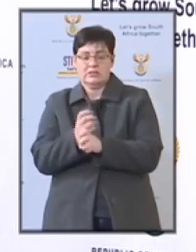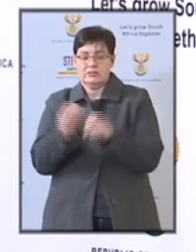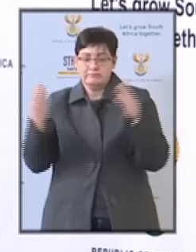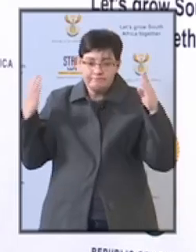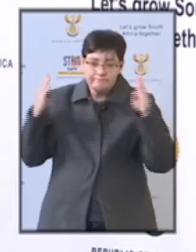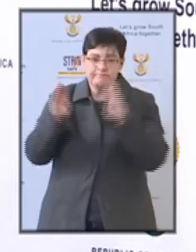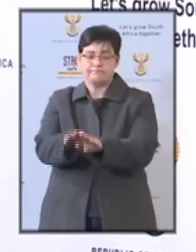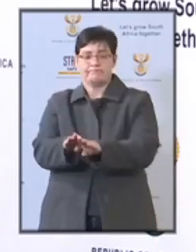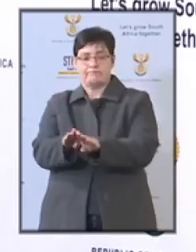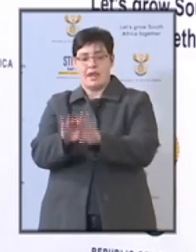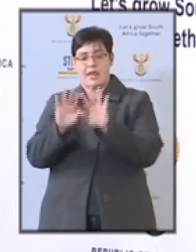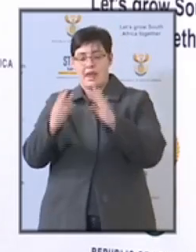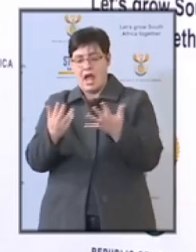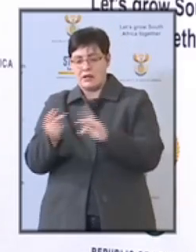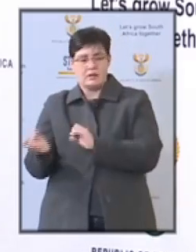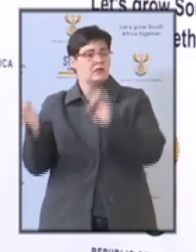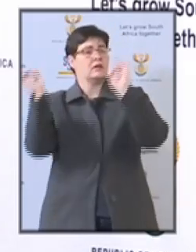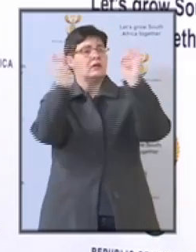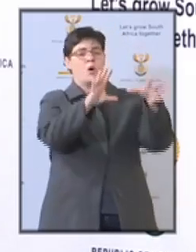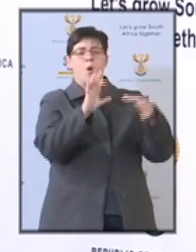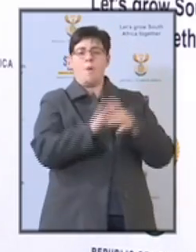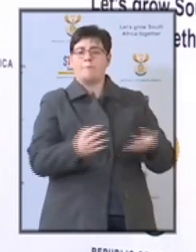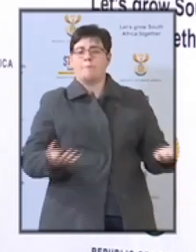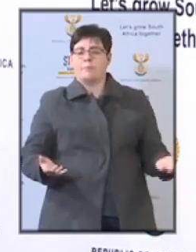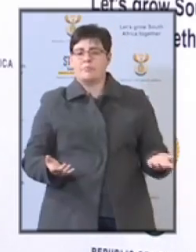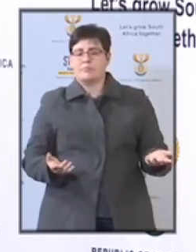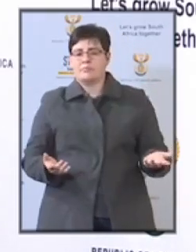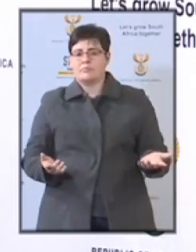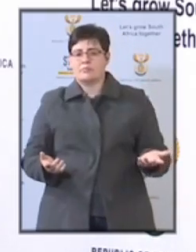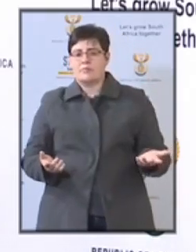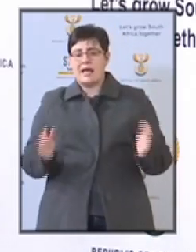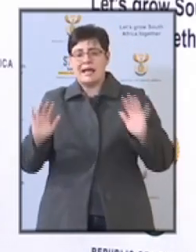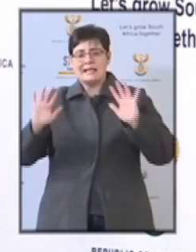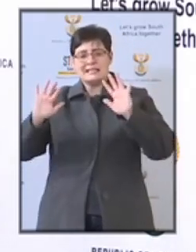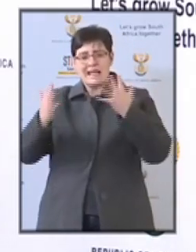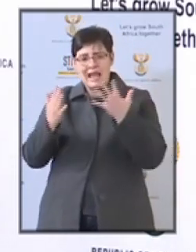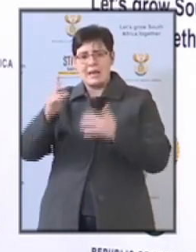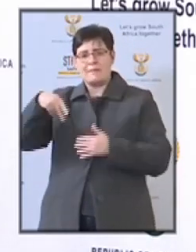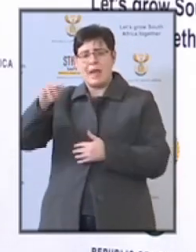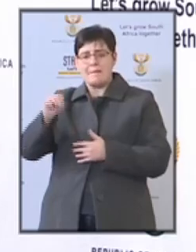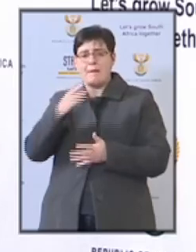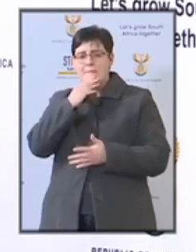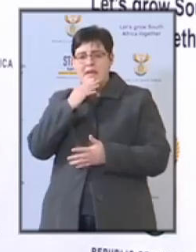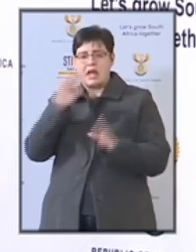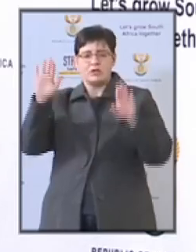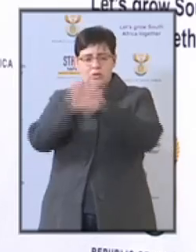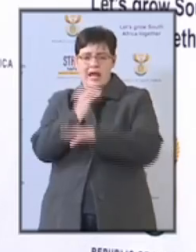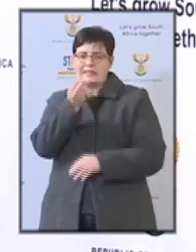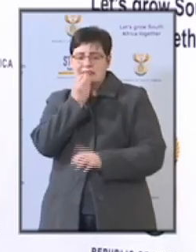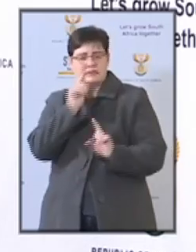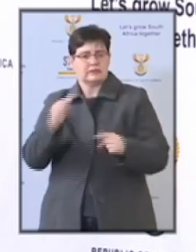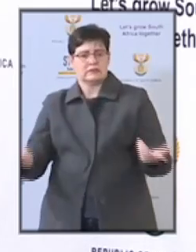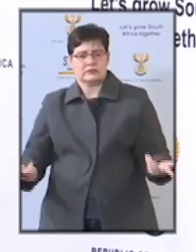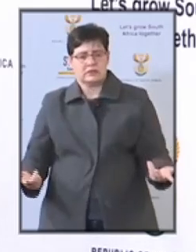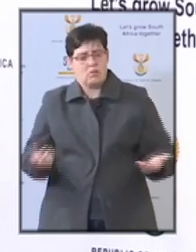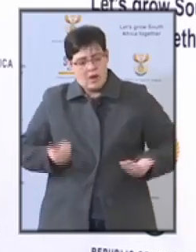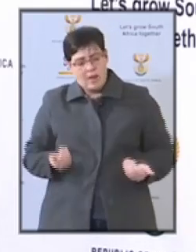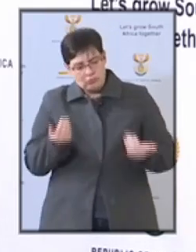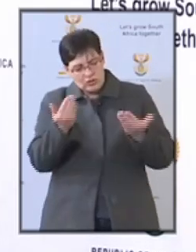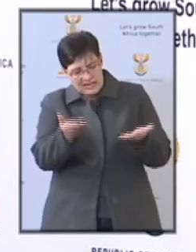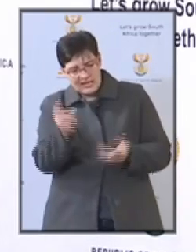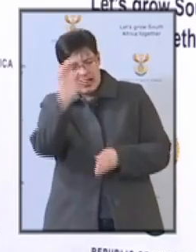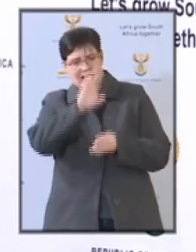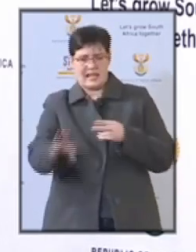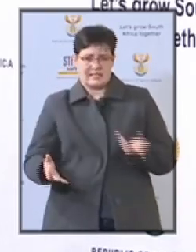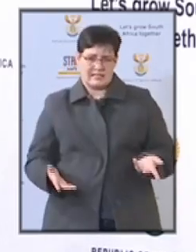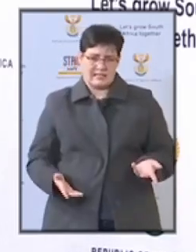time they were saying to us, with 10 p.m. curfew, you are cancelling the dinner. We went and negotiated and presented their